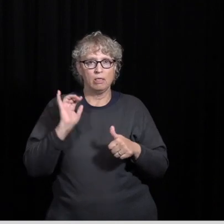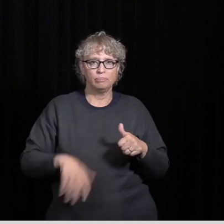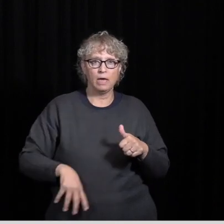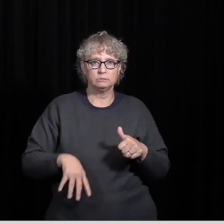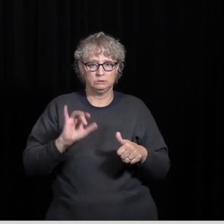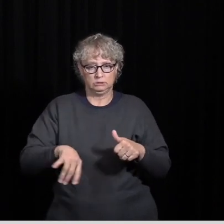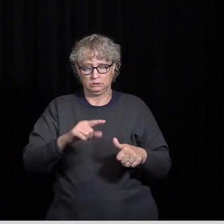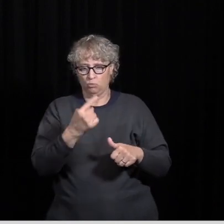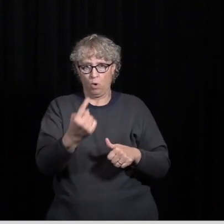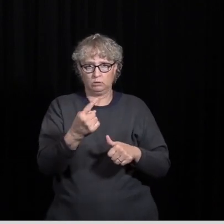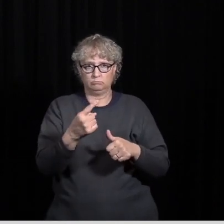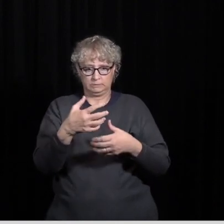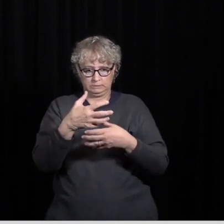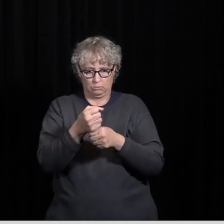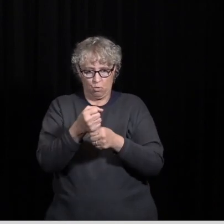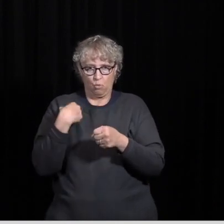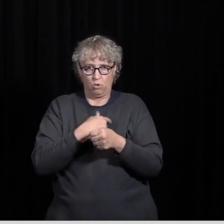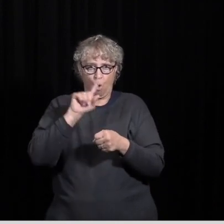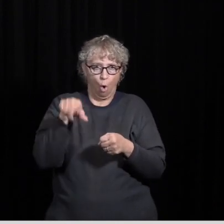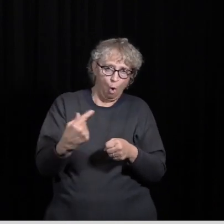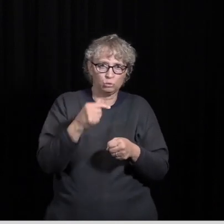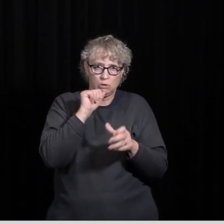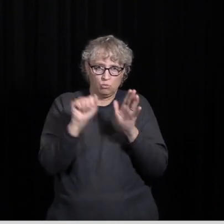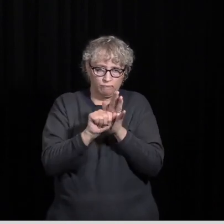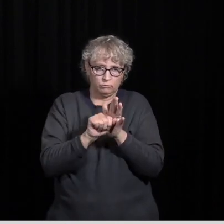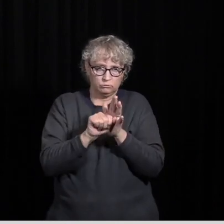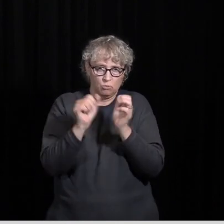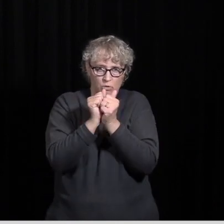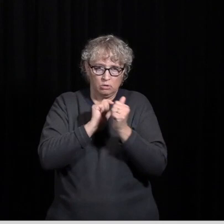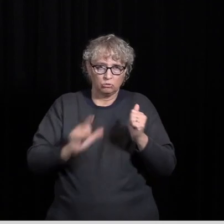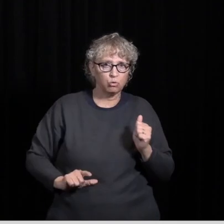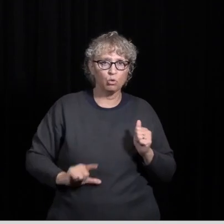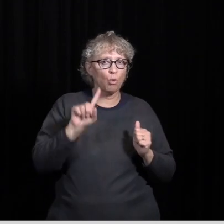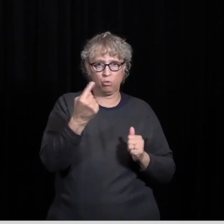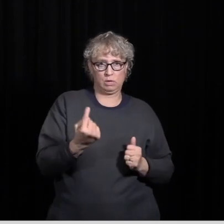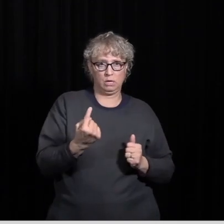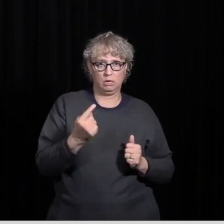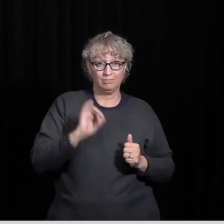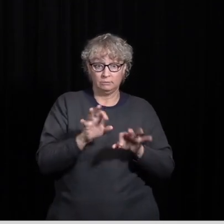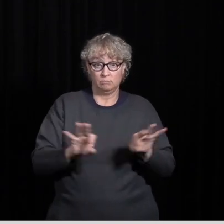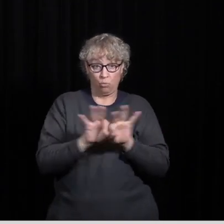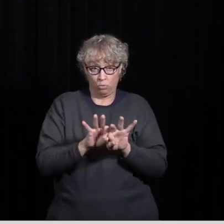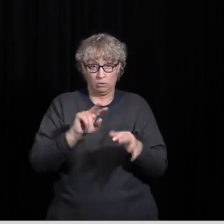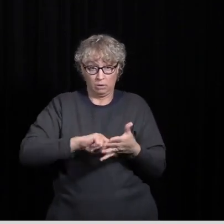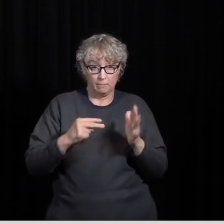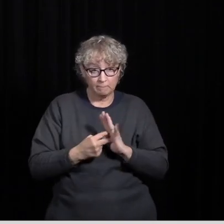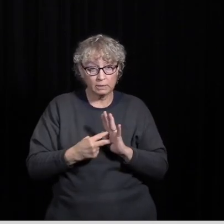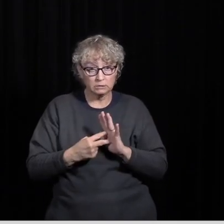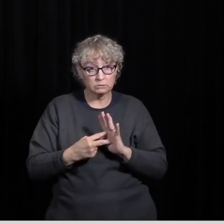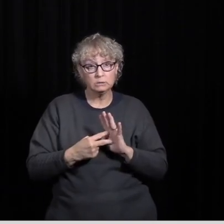it's exclusivity. We are exclusively only taking refuge in the Lord God. So that matters. What it means is that